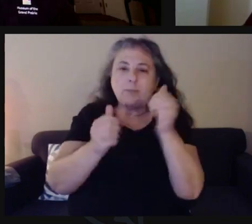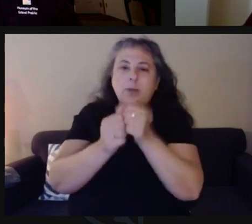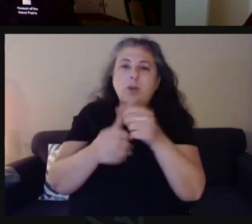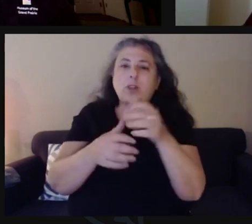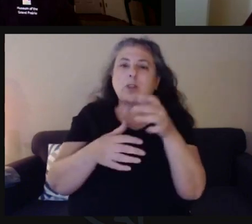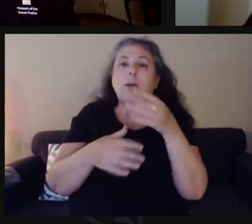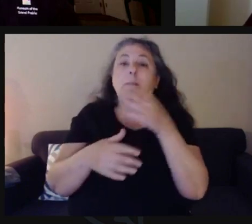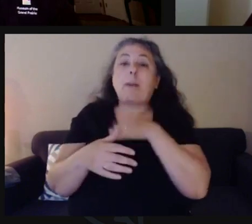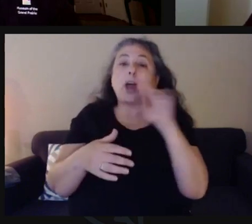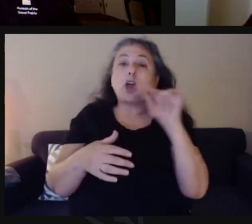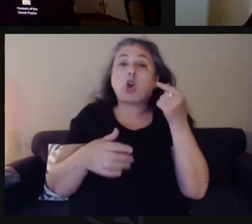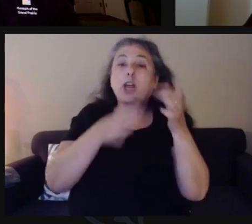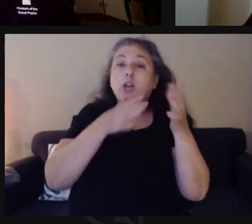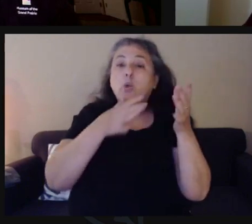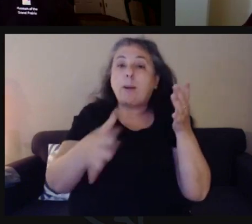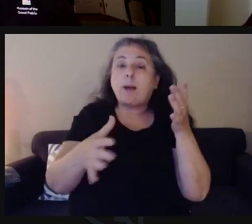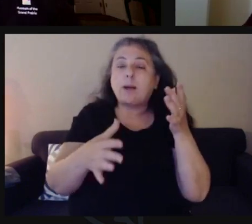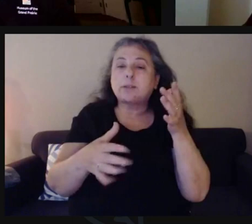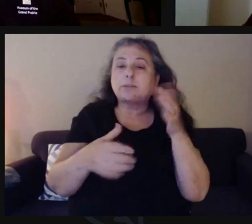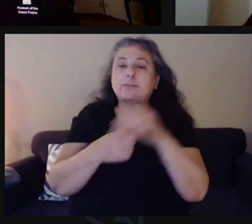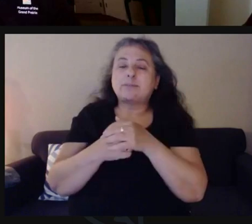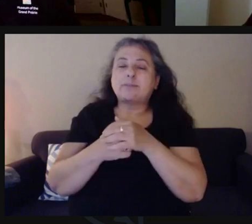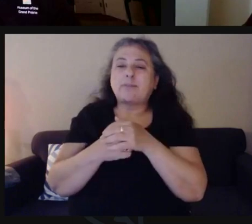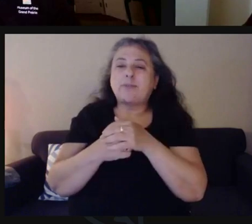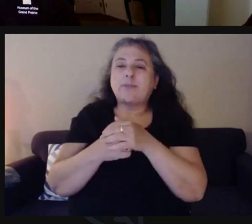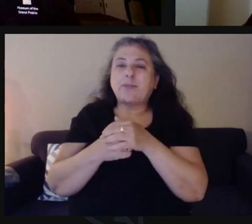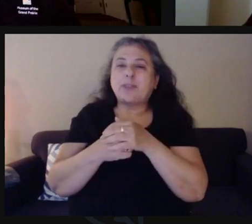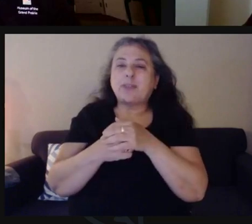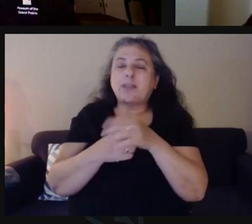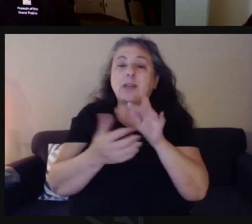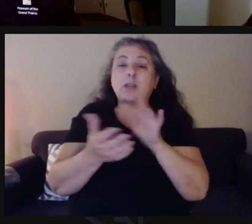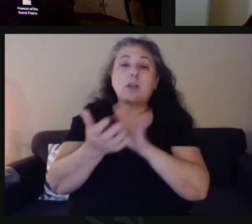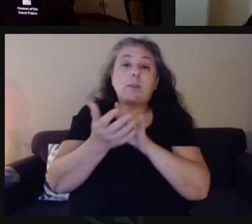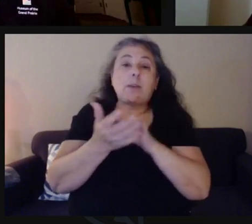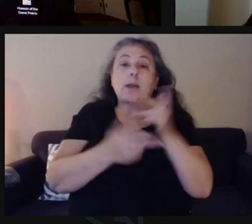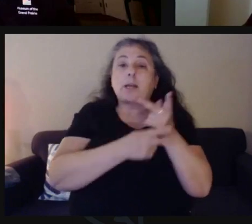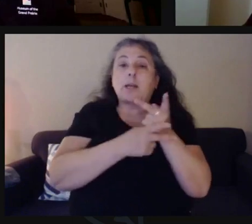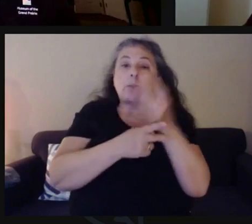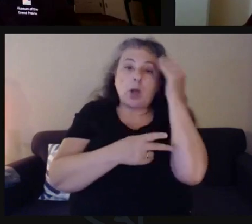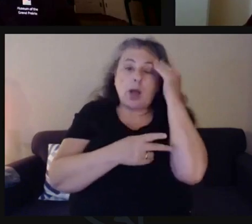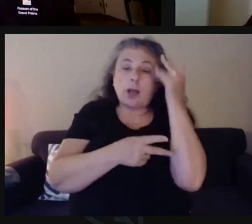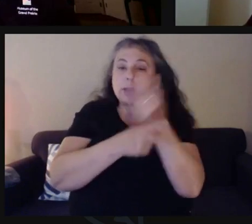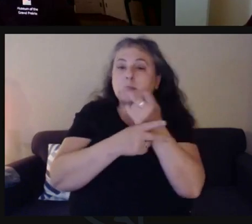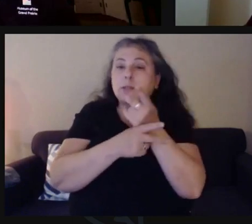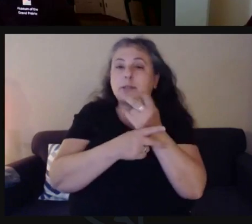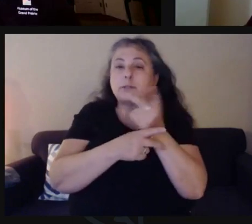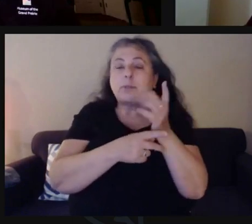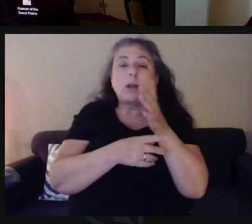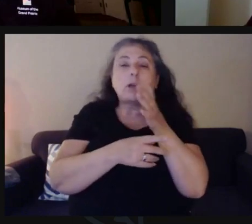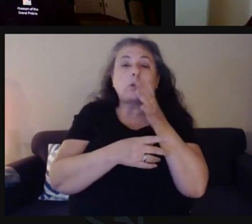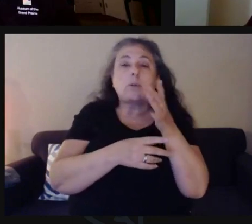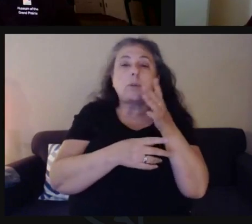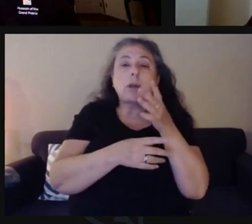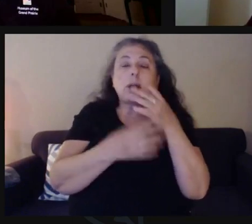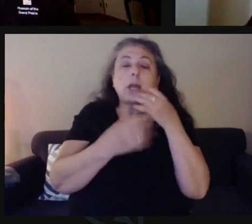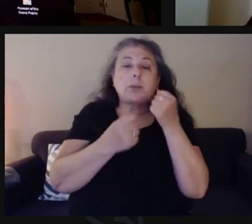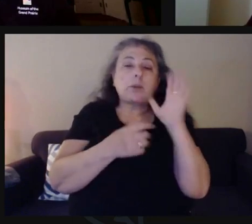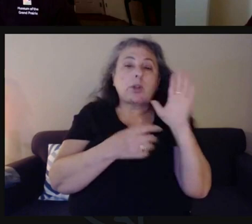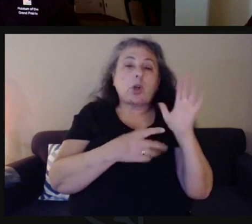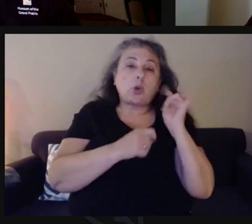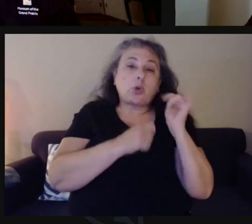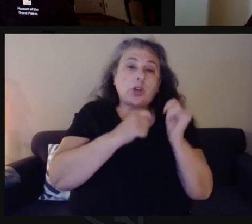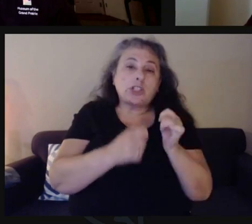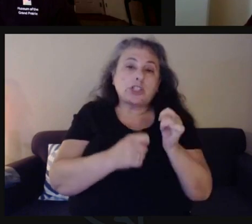she healed me with her. She was a medicine keeper, a knowledge keeper. She healed me with her traditions and her